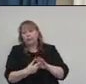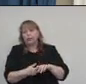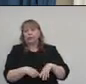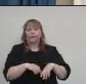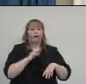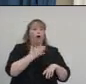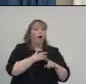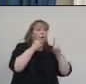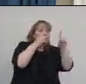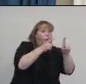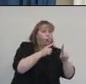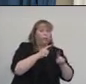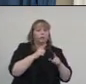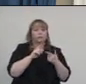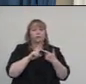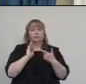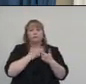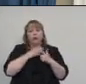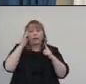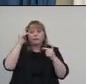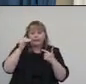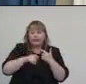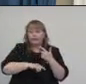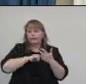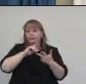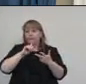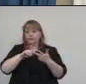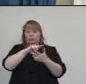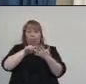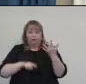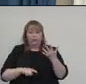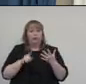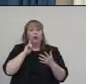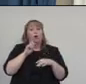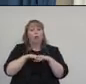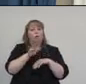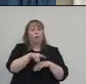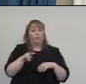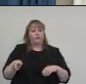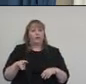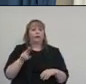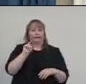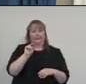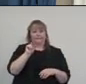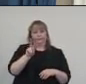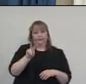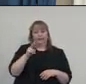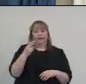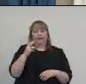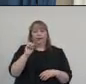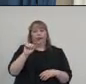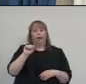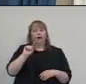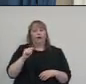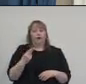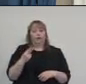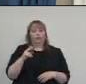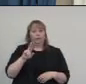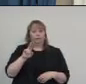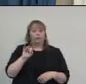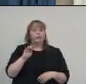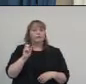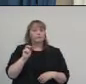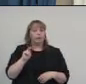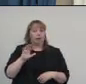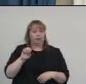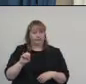tracers per 100,000 residents. So can you provide any more detail about the efforts to find more of those personnel and get them trained